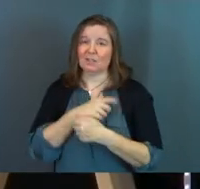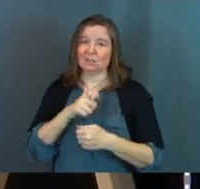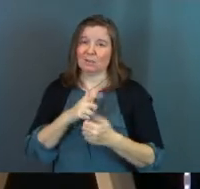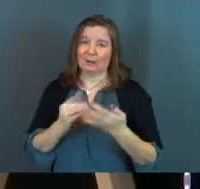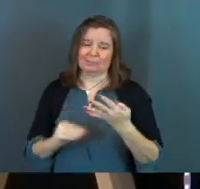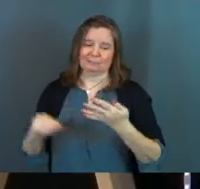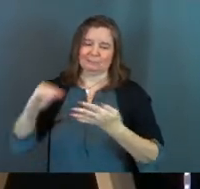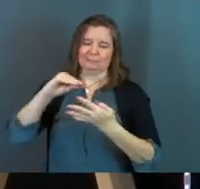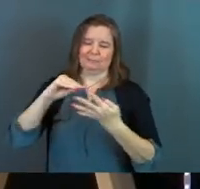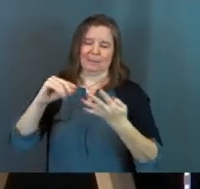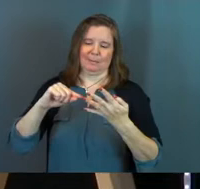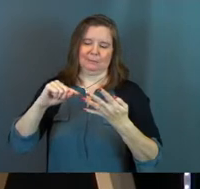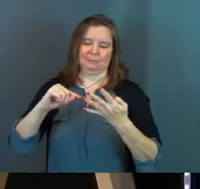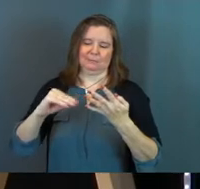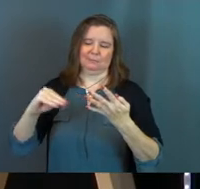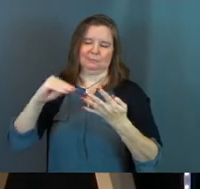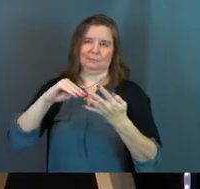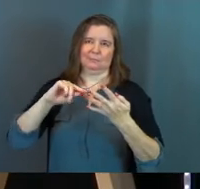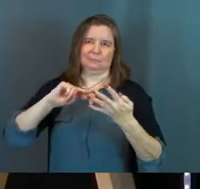love should probably be before number three,